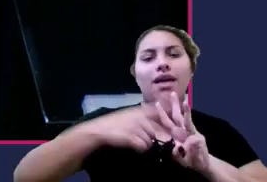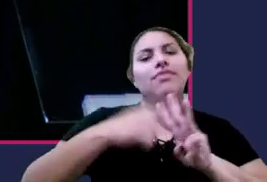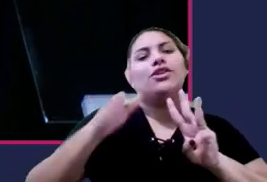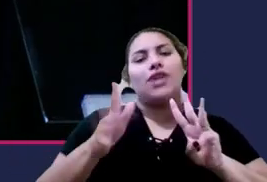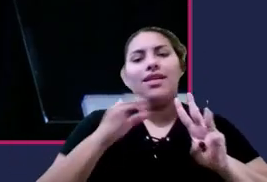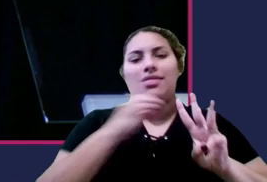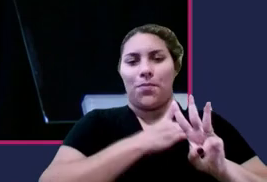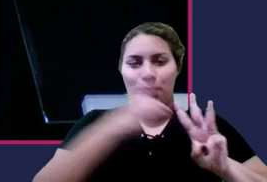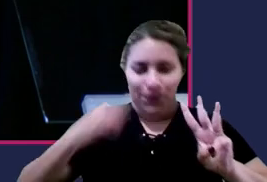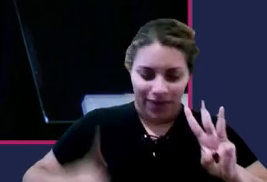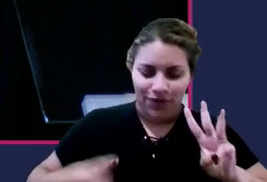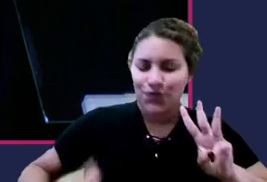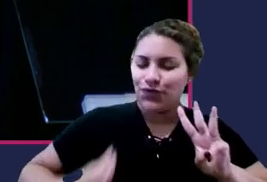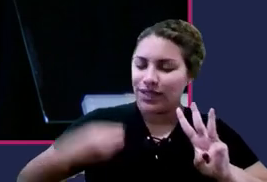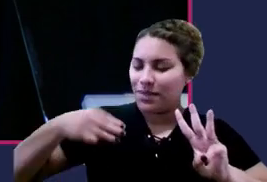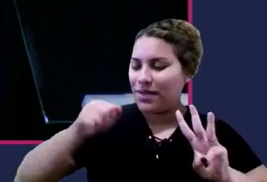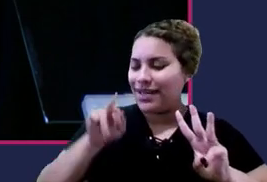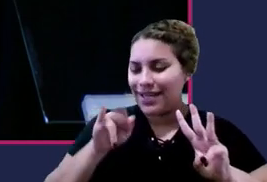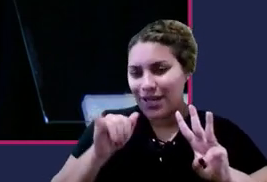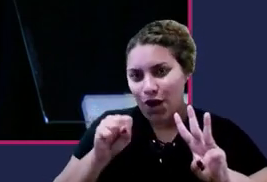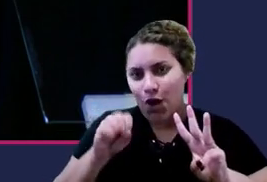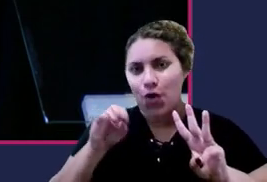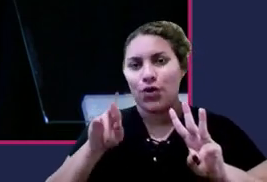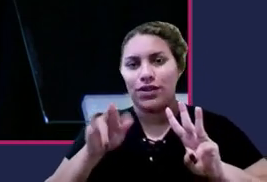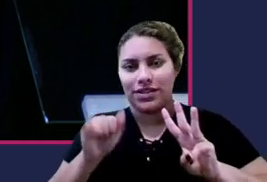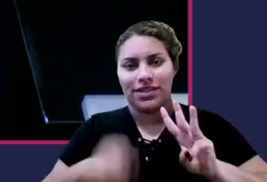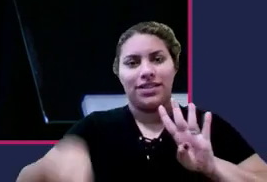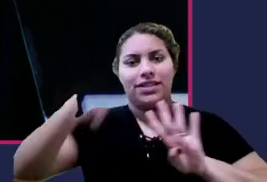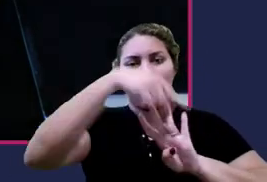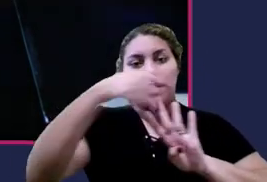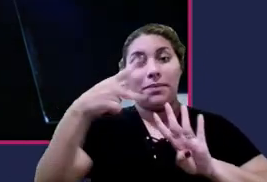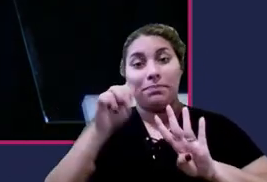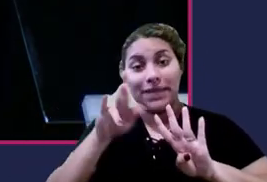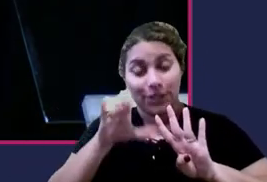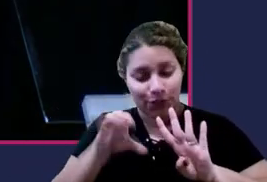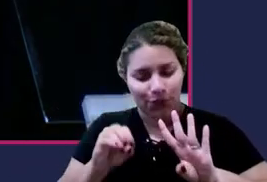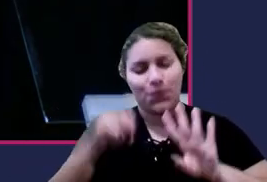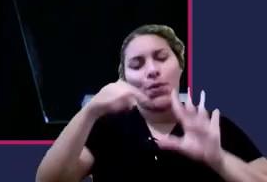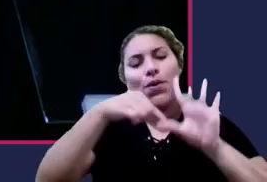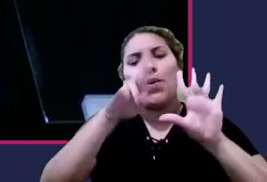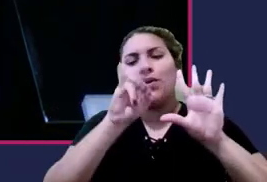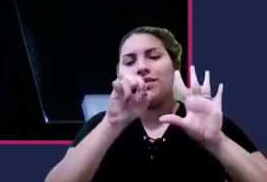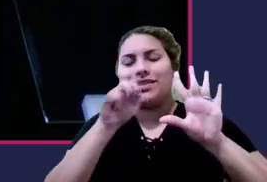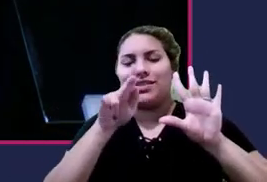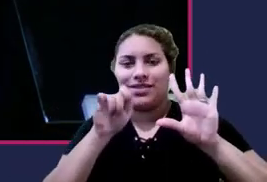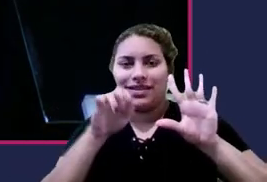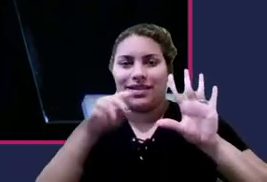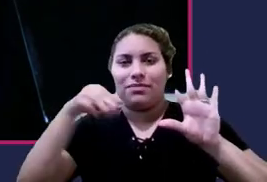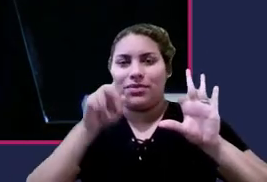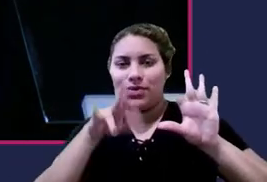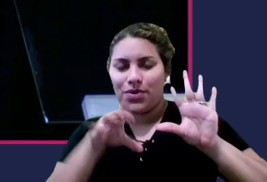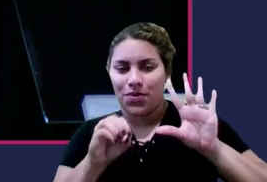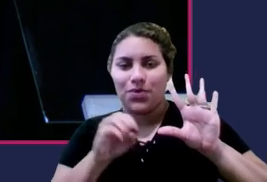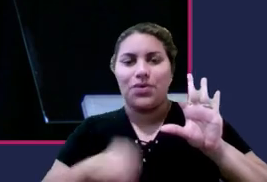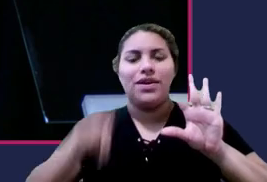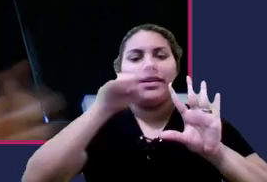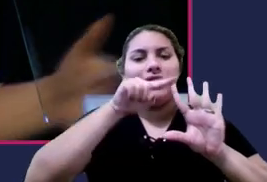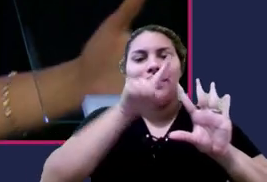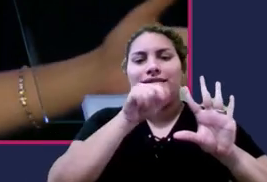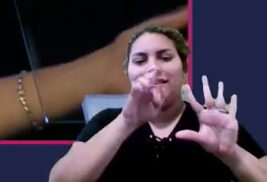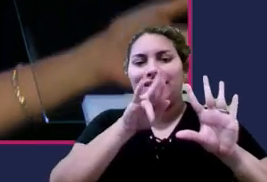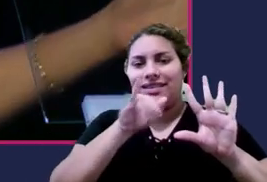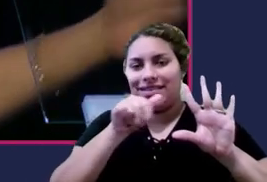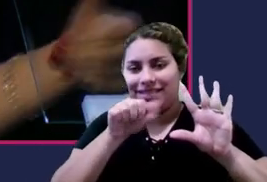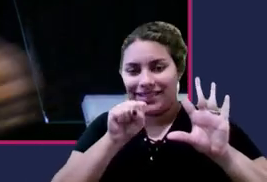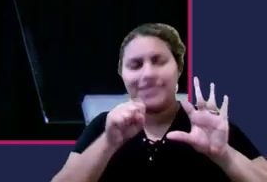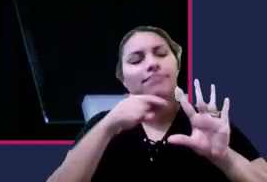And our Congress members, Mrs. Maria Rosa, Rosângela Moro, Pedro Westphalen,